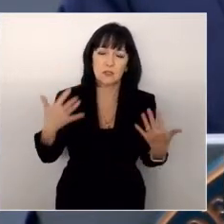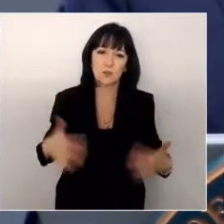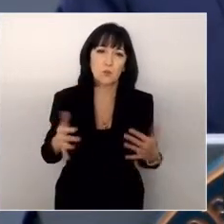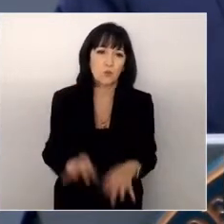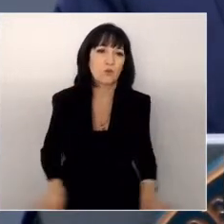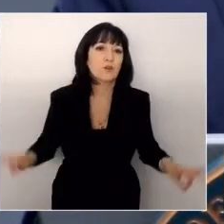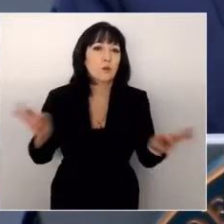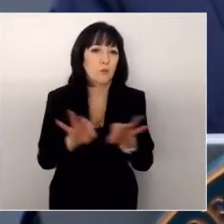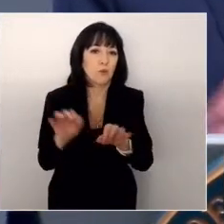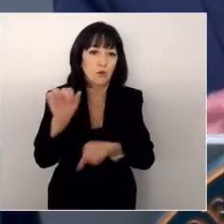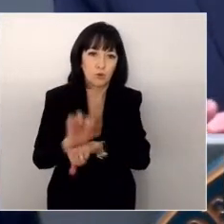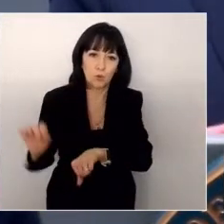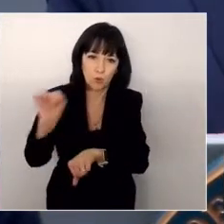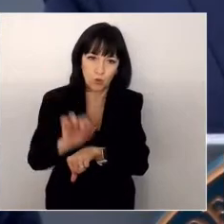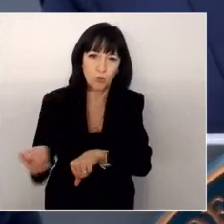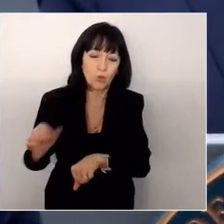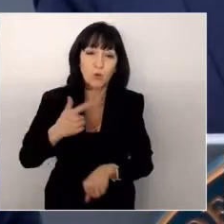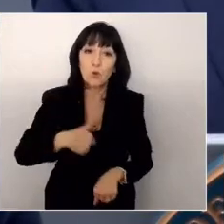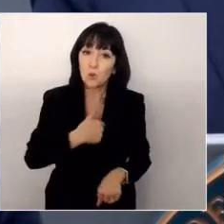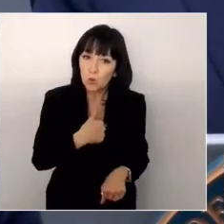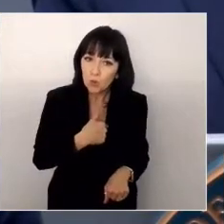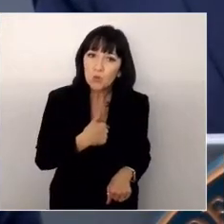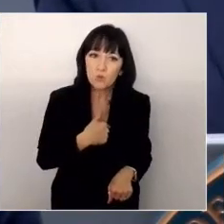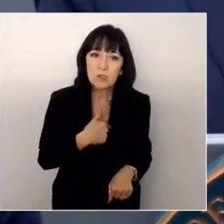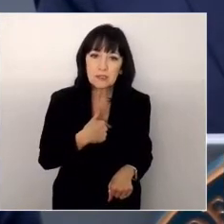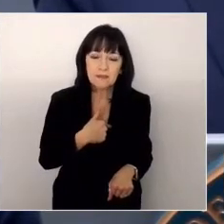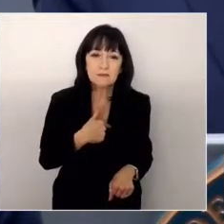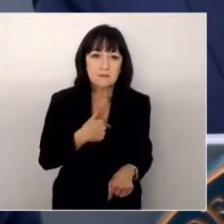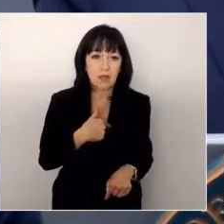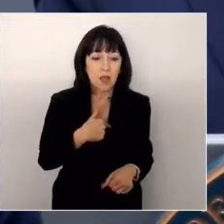have built significant new reserves,